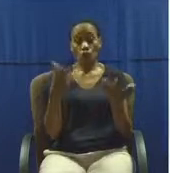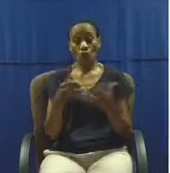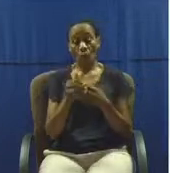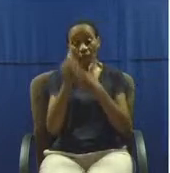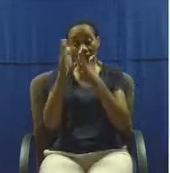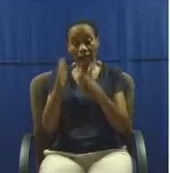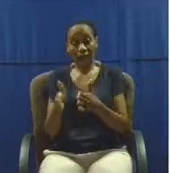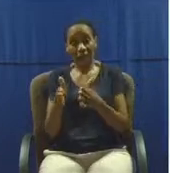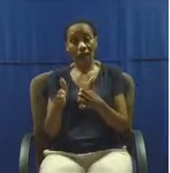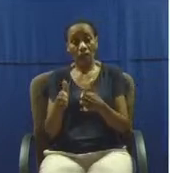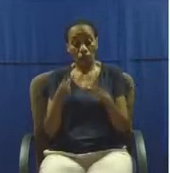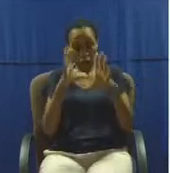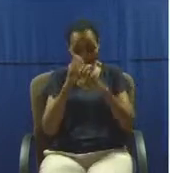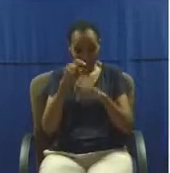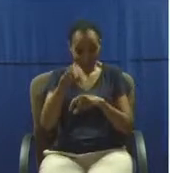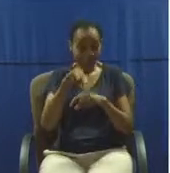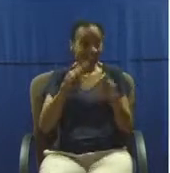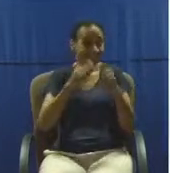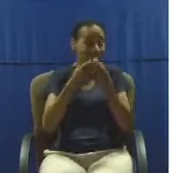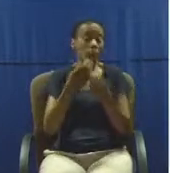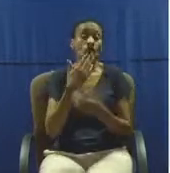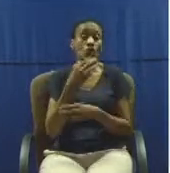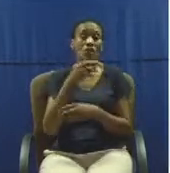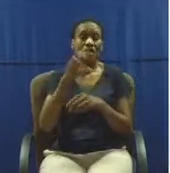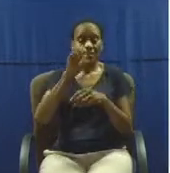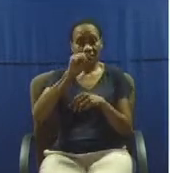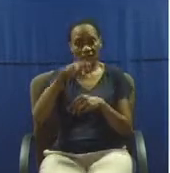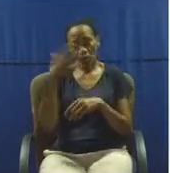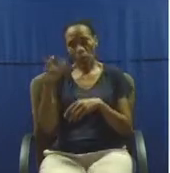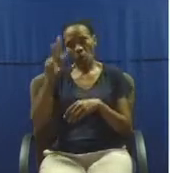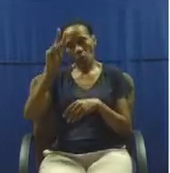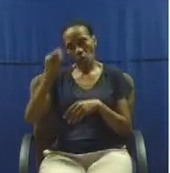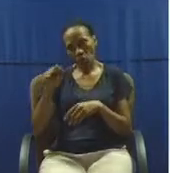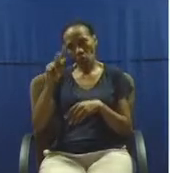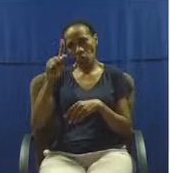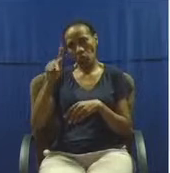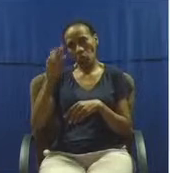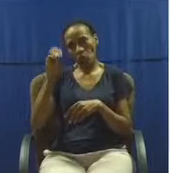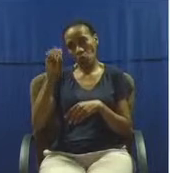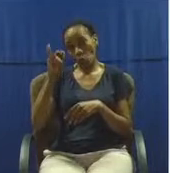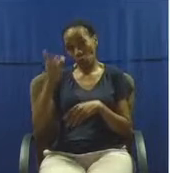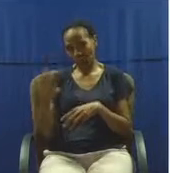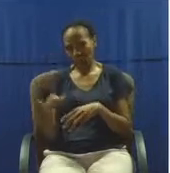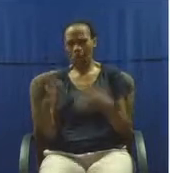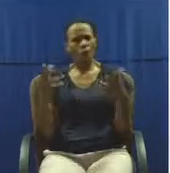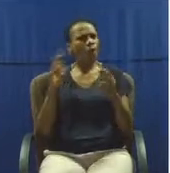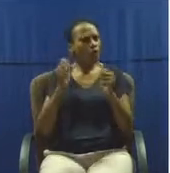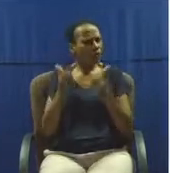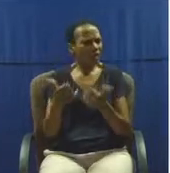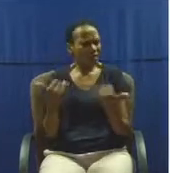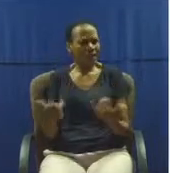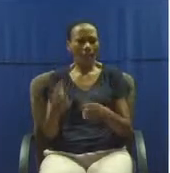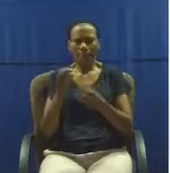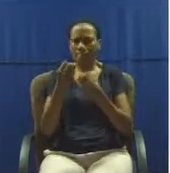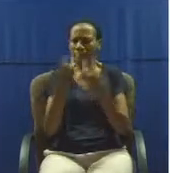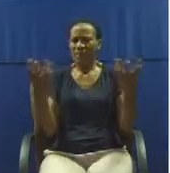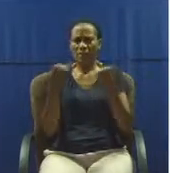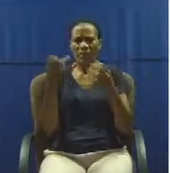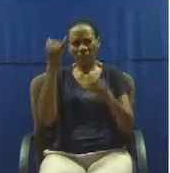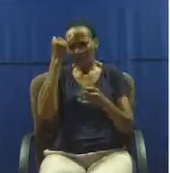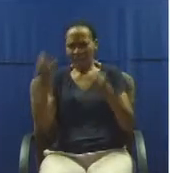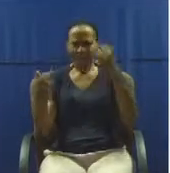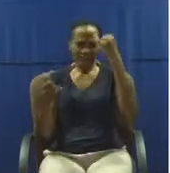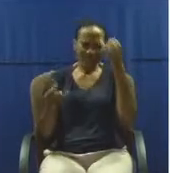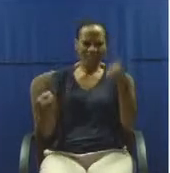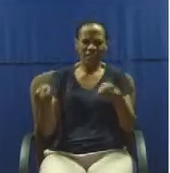do precisely that. And already the planning and the ideas that are coming forward are the types that are going to